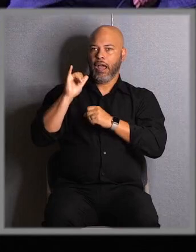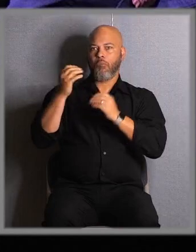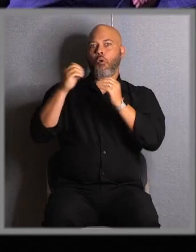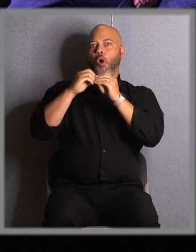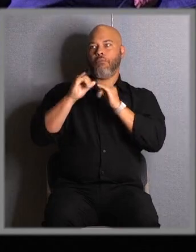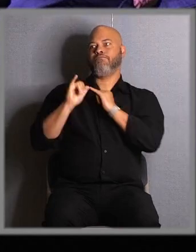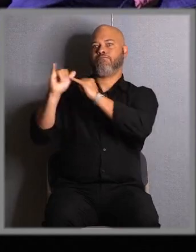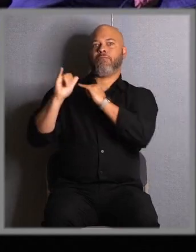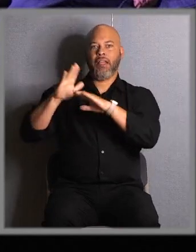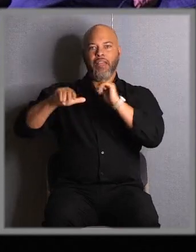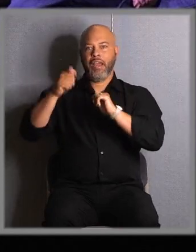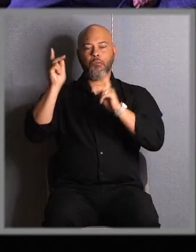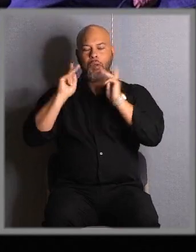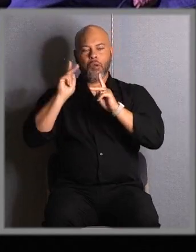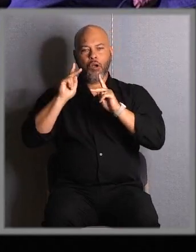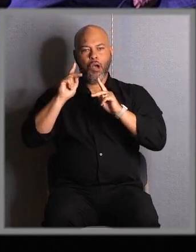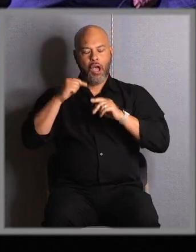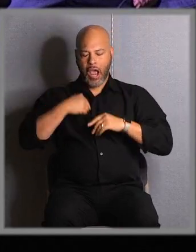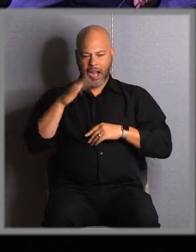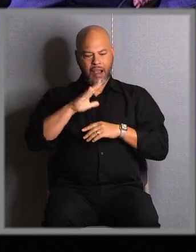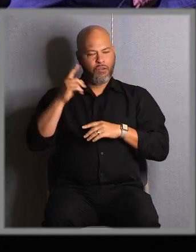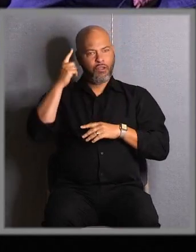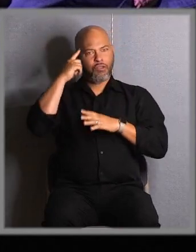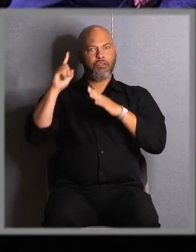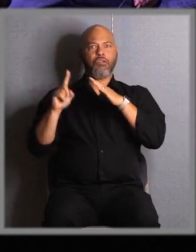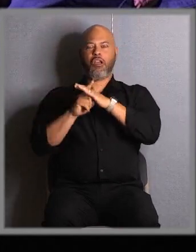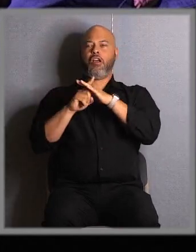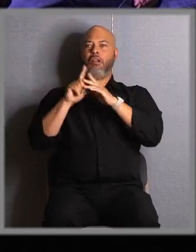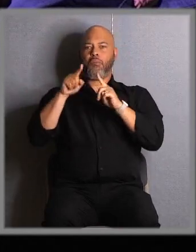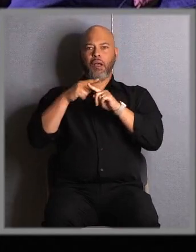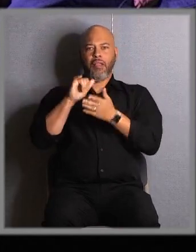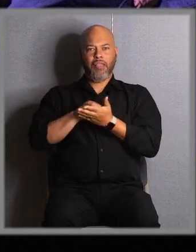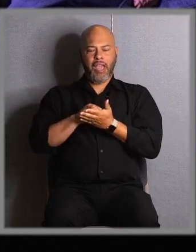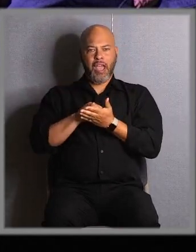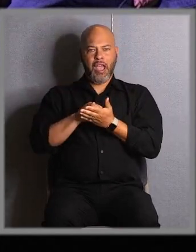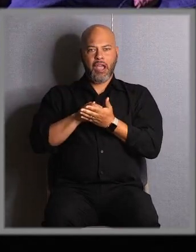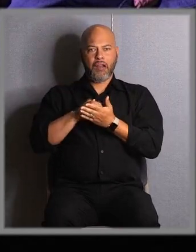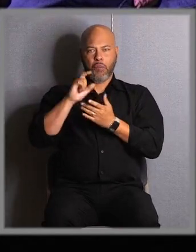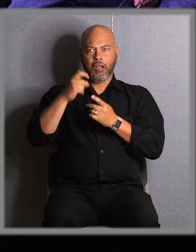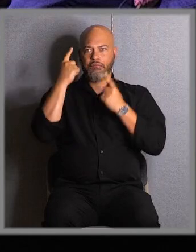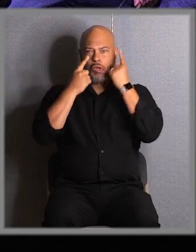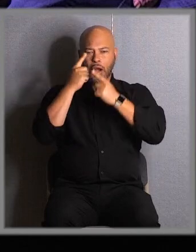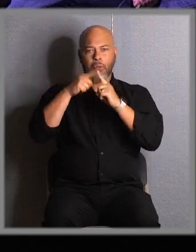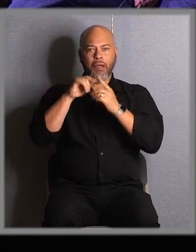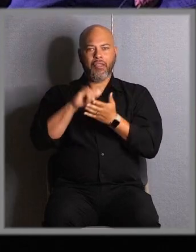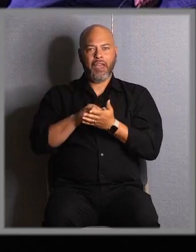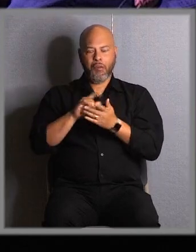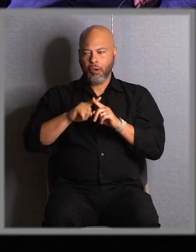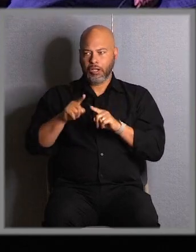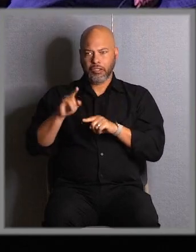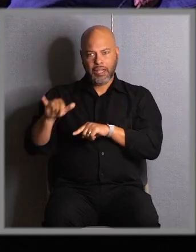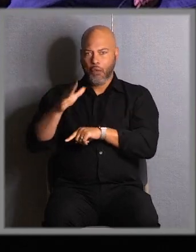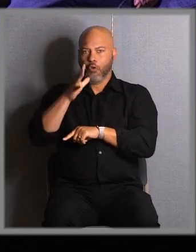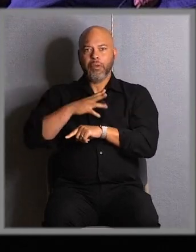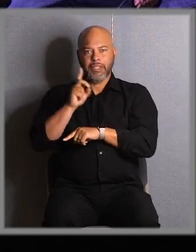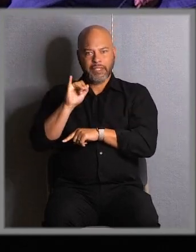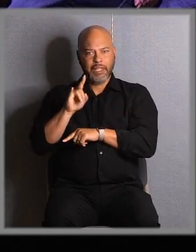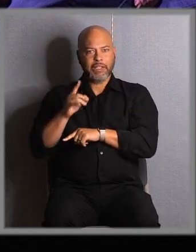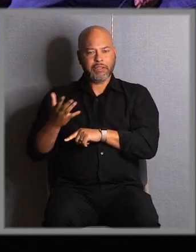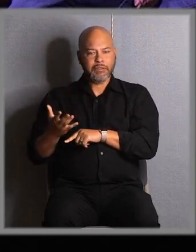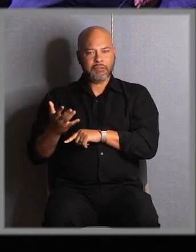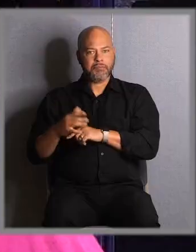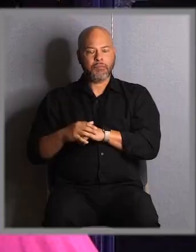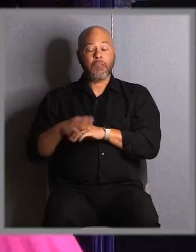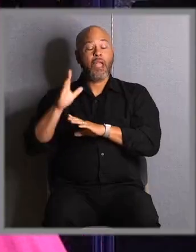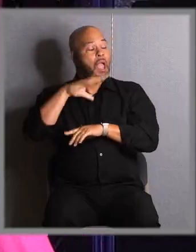And I had never thought about somebody even having to think that way. But she did. She did. And, you